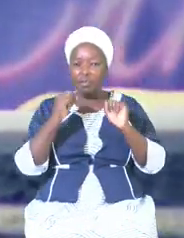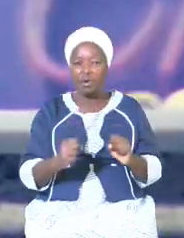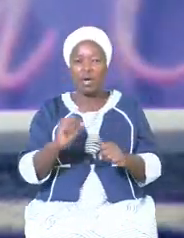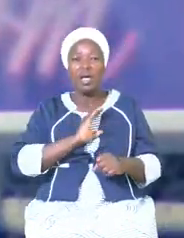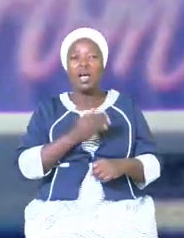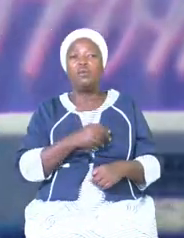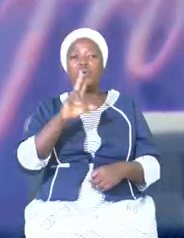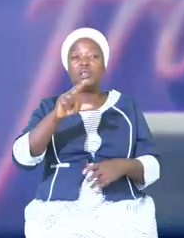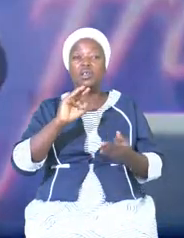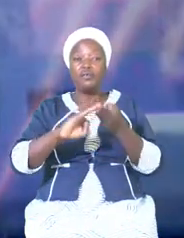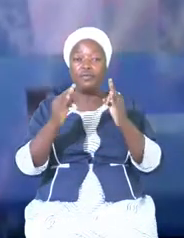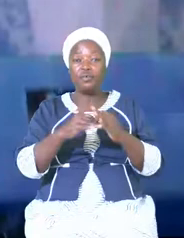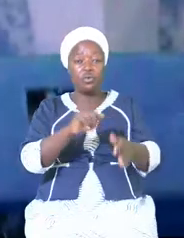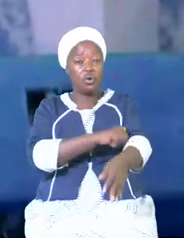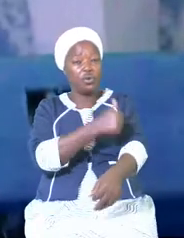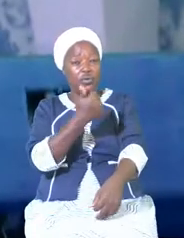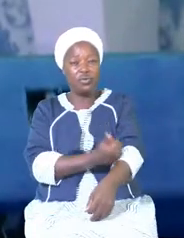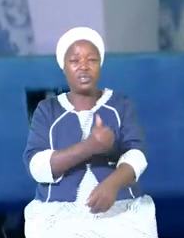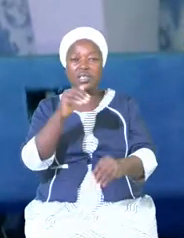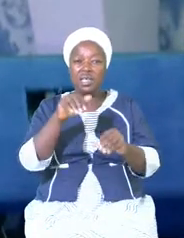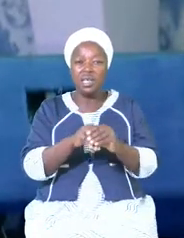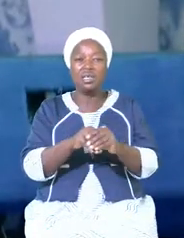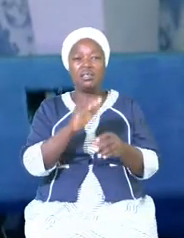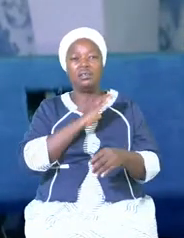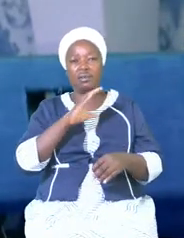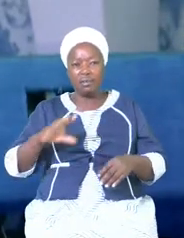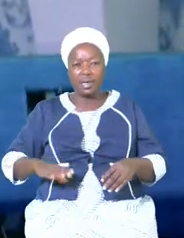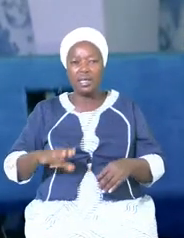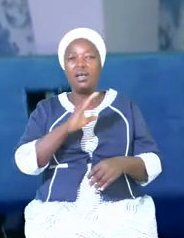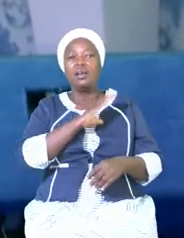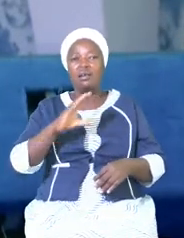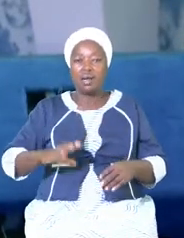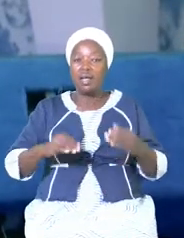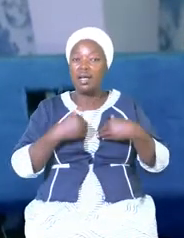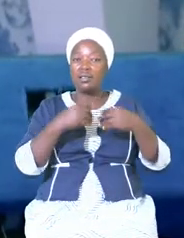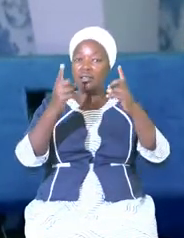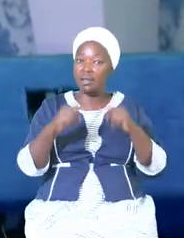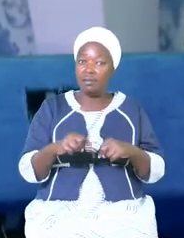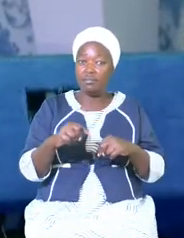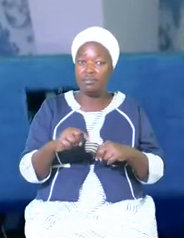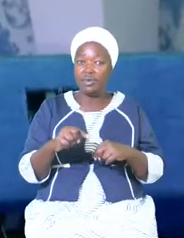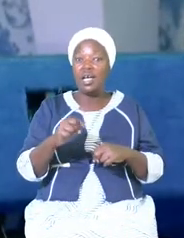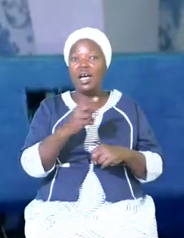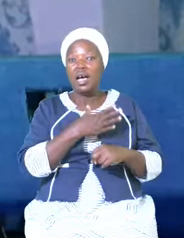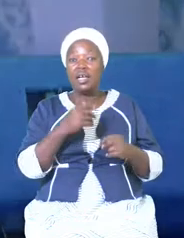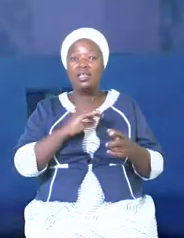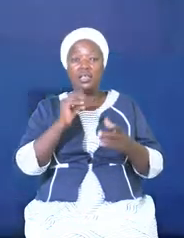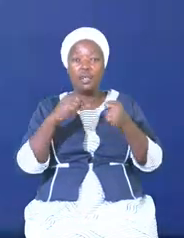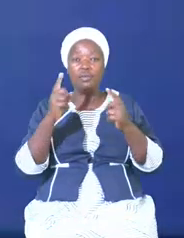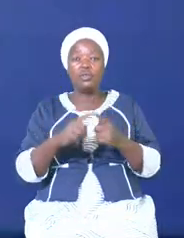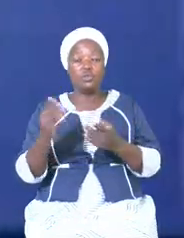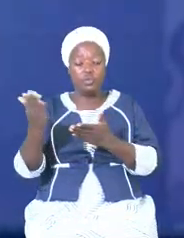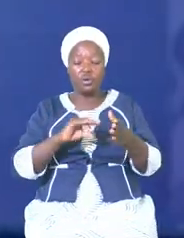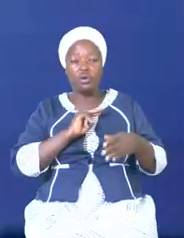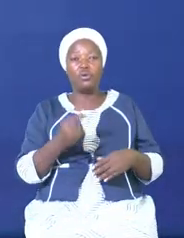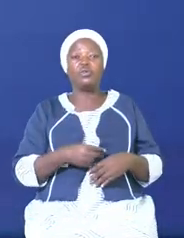authority in Christ. Christ has come, and has come to bring us dominion. He